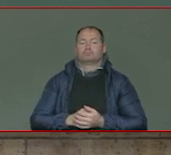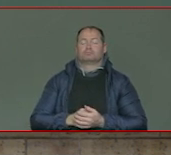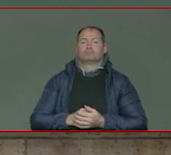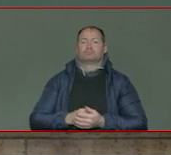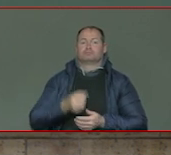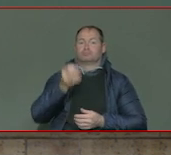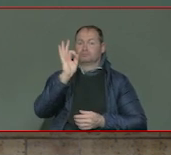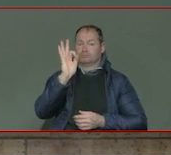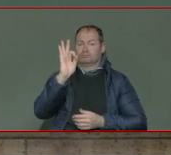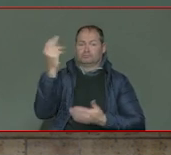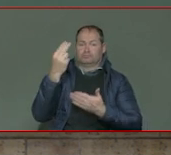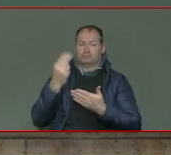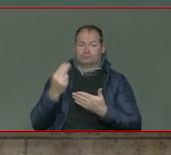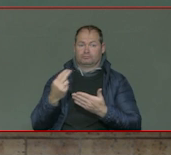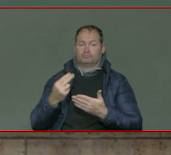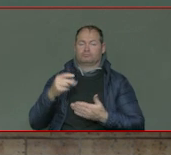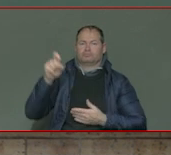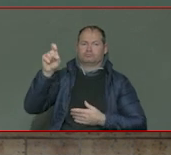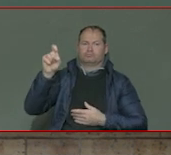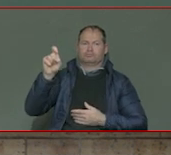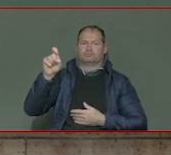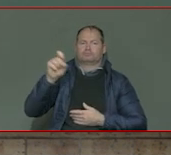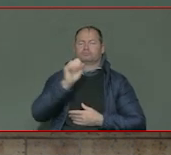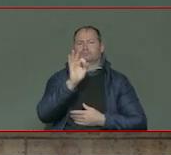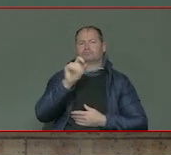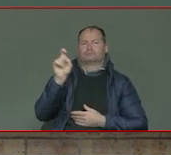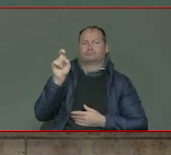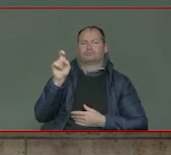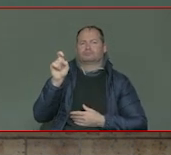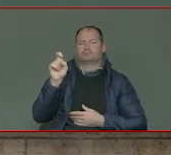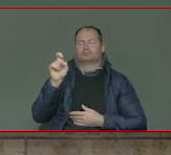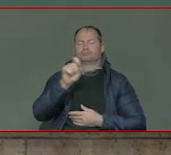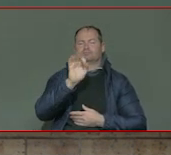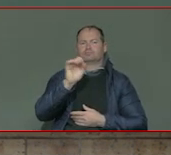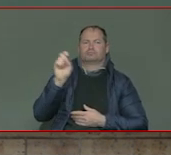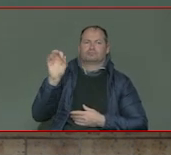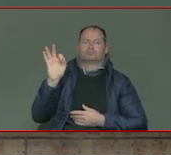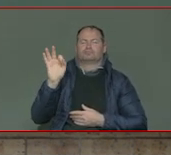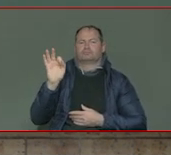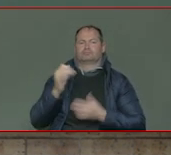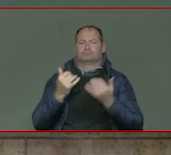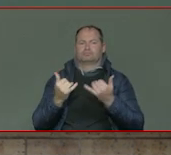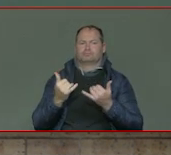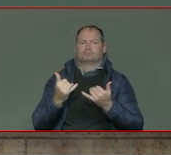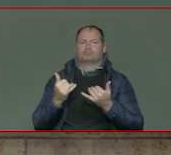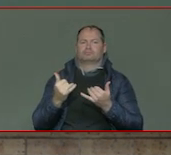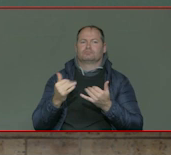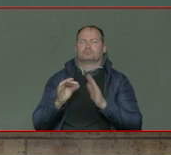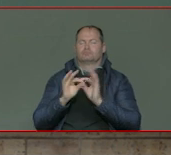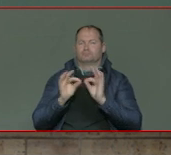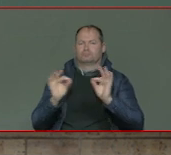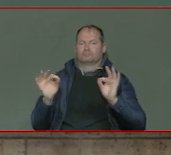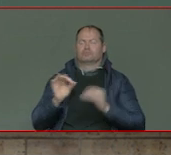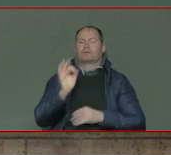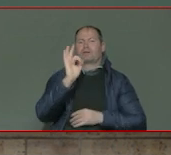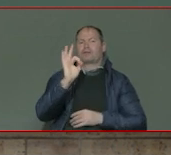graph, then this would be x, f of x, x plus h, f of x plus h. Then the formula would have been the f of